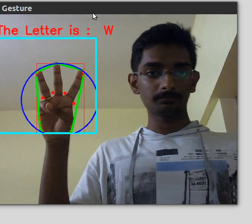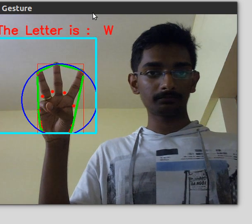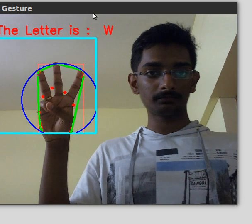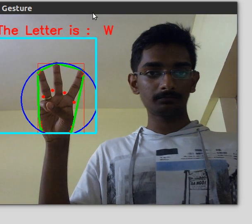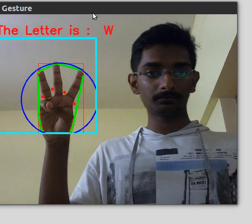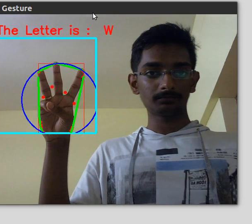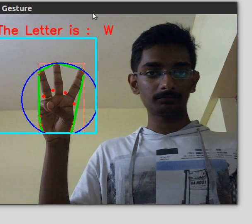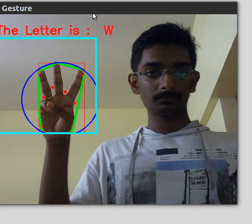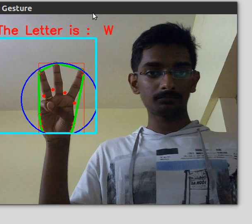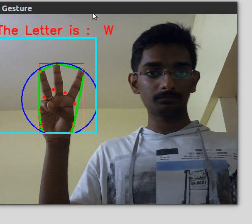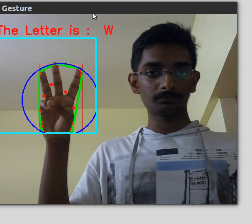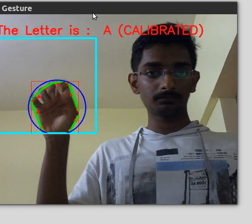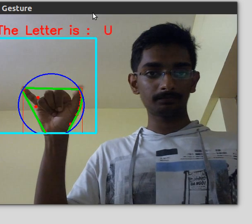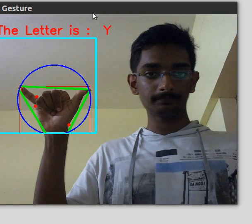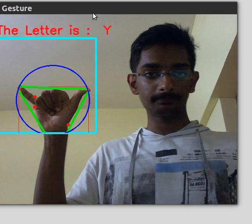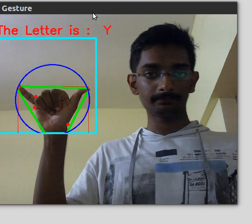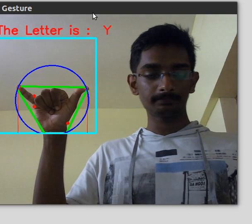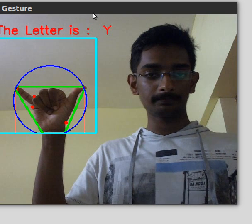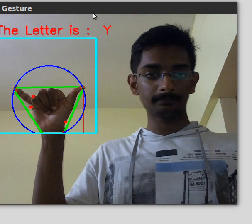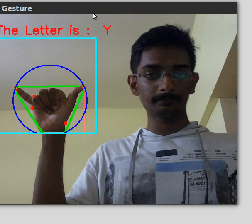The letter is W.